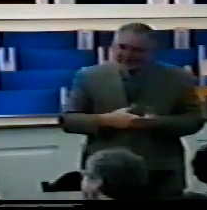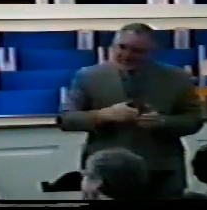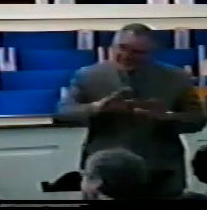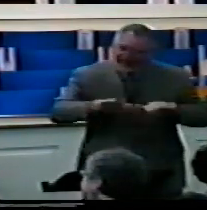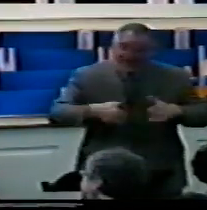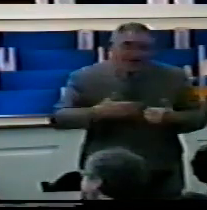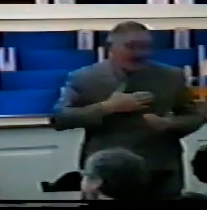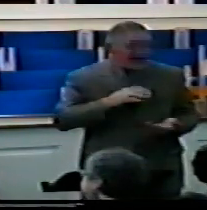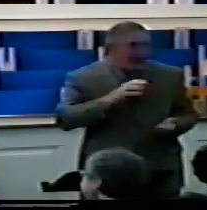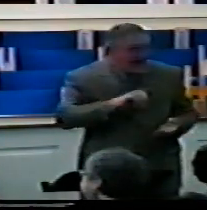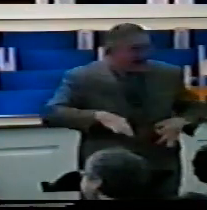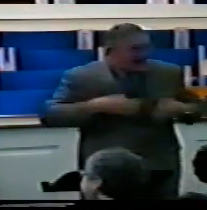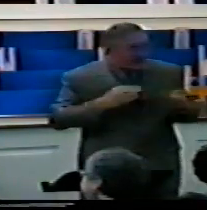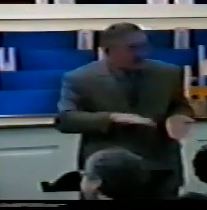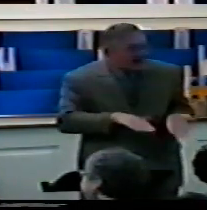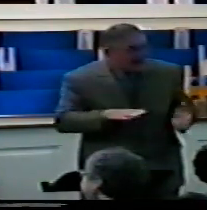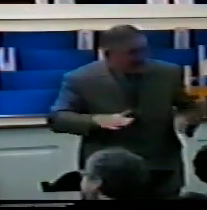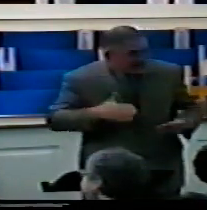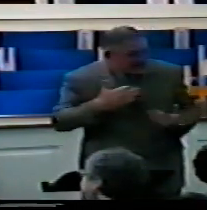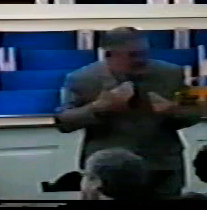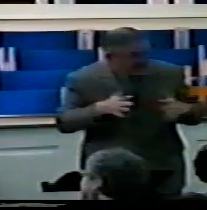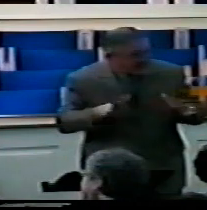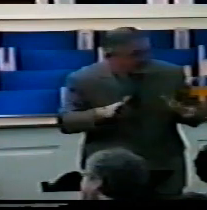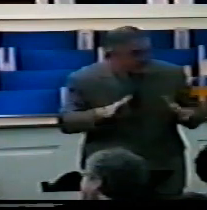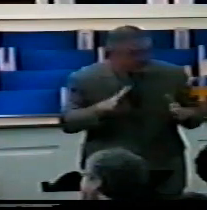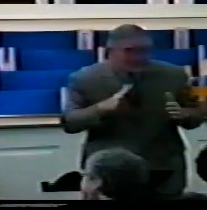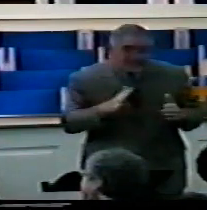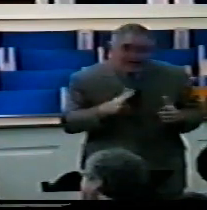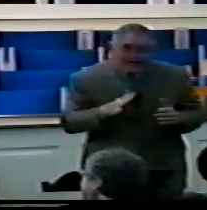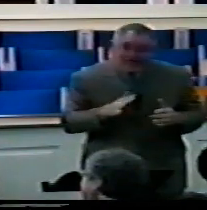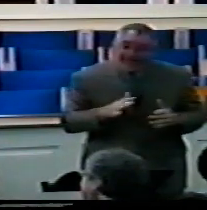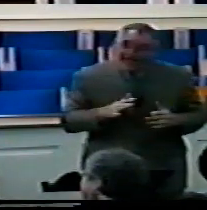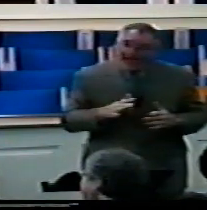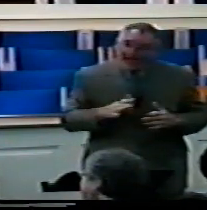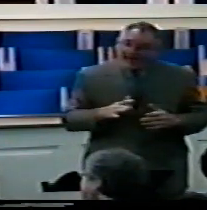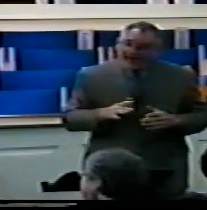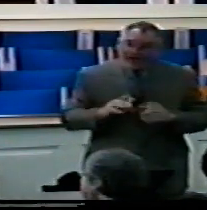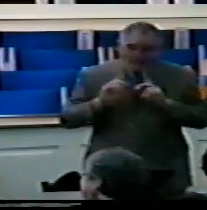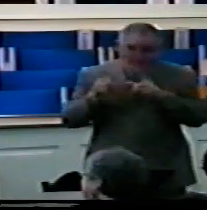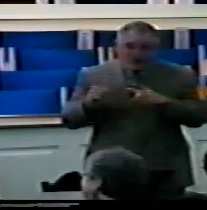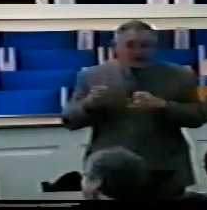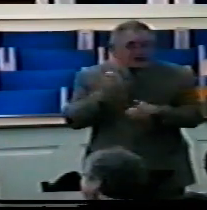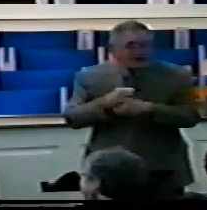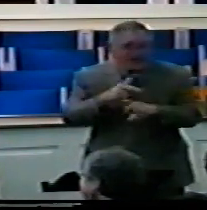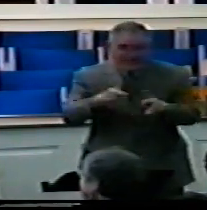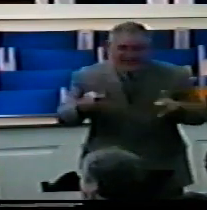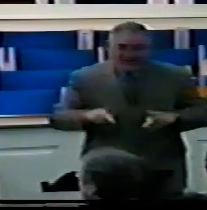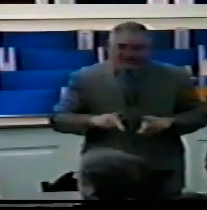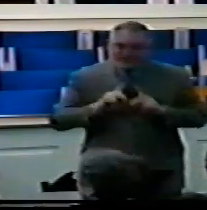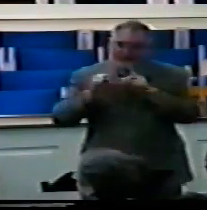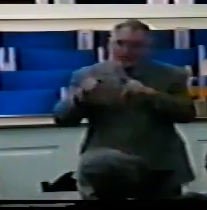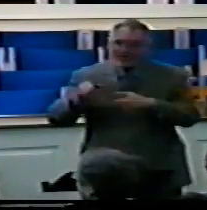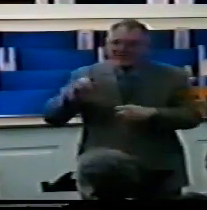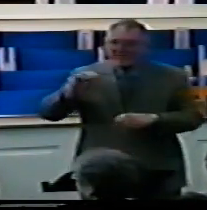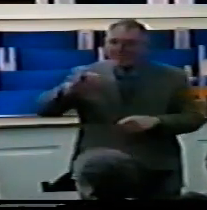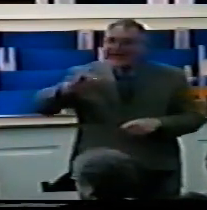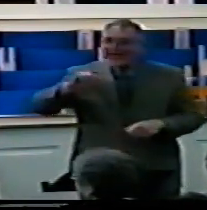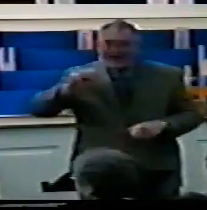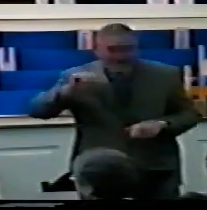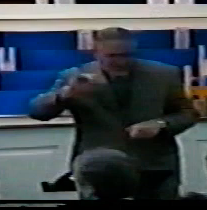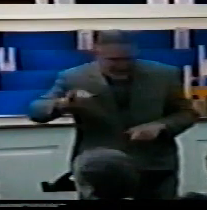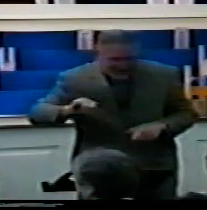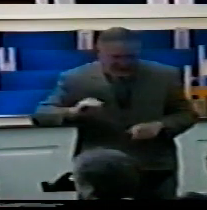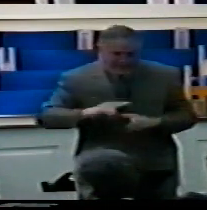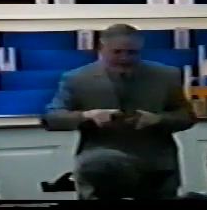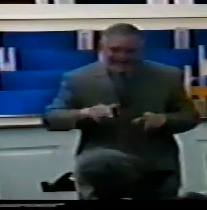is this how it's going to end? We got up in the air, and he said he wanted to go to Miami. At least he was going the right way, amen? And but he wanted